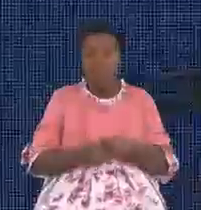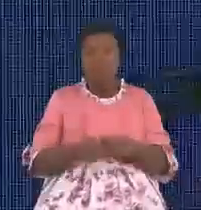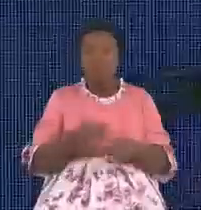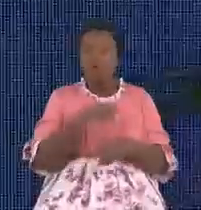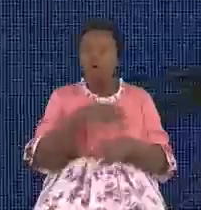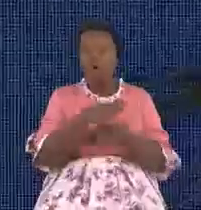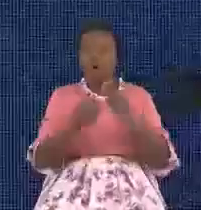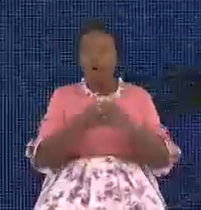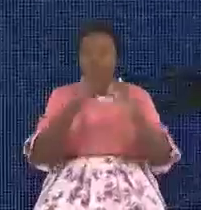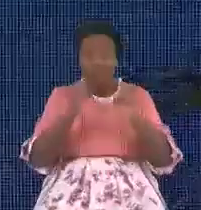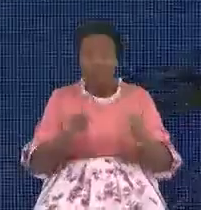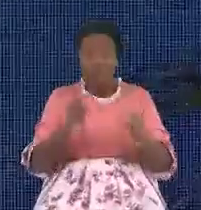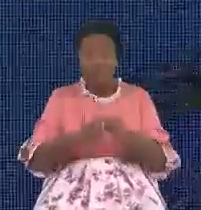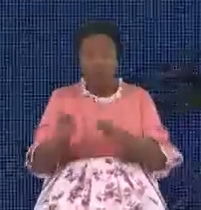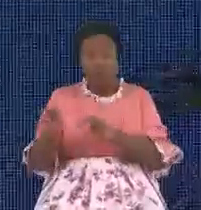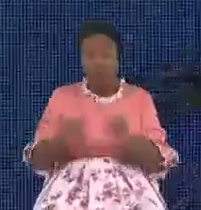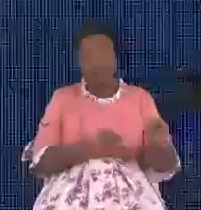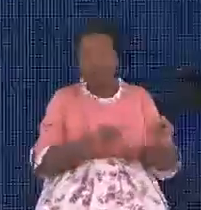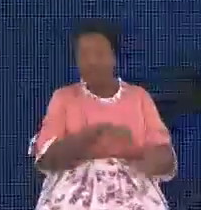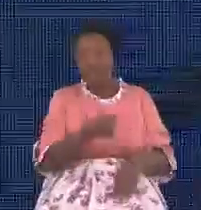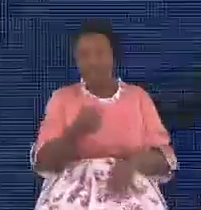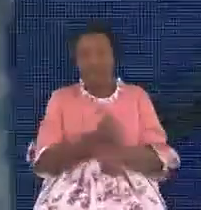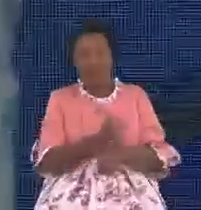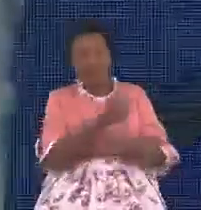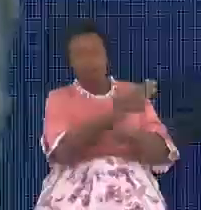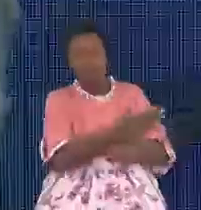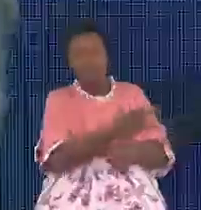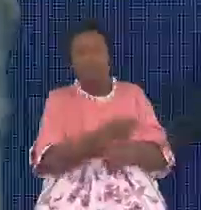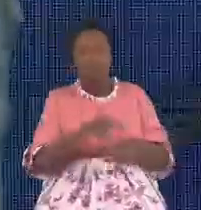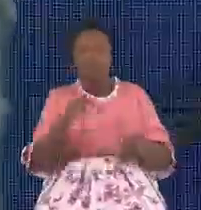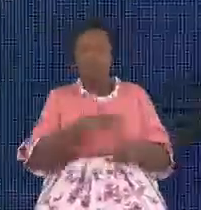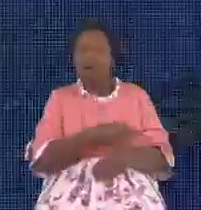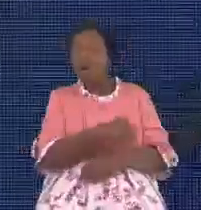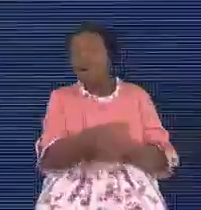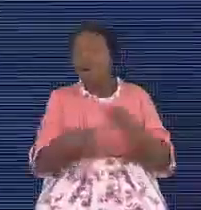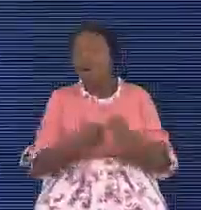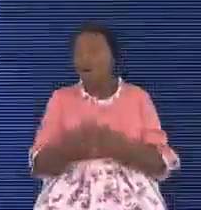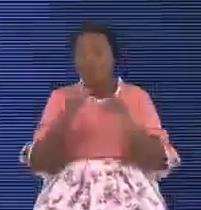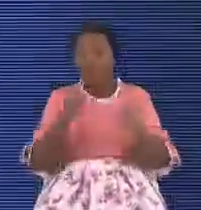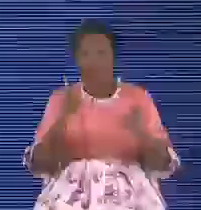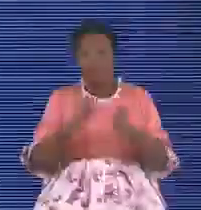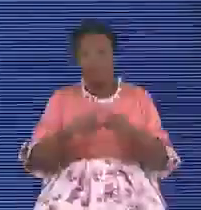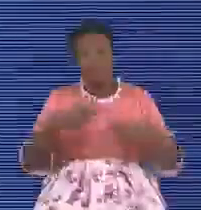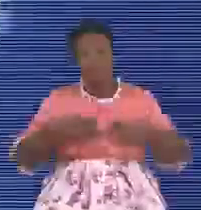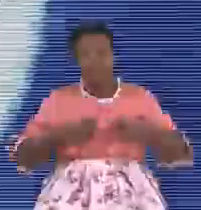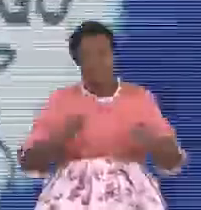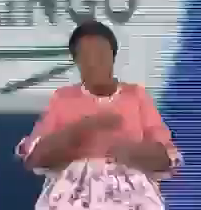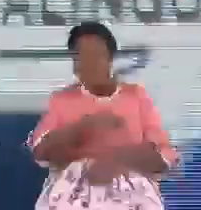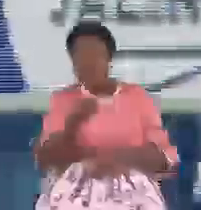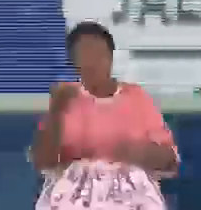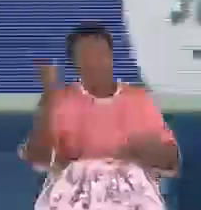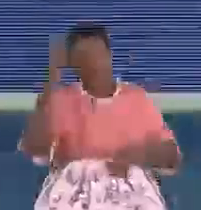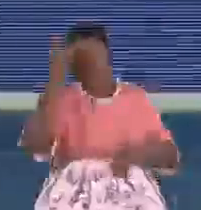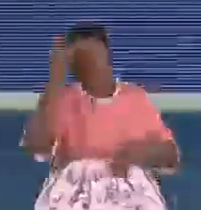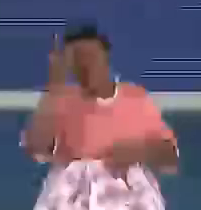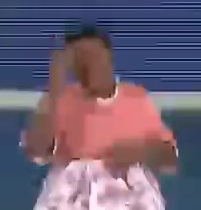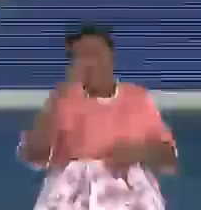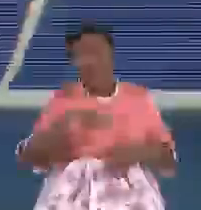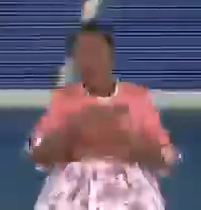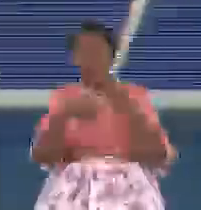any mountain all power to heal any sickness all power to